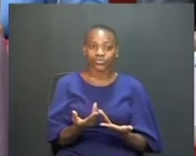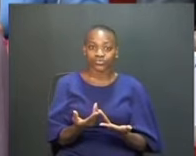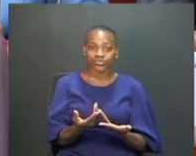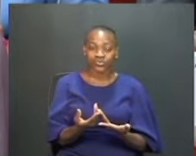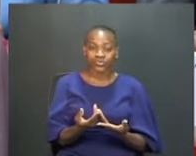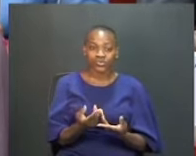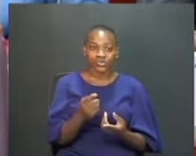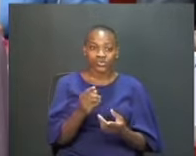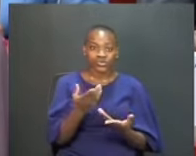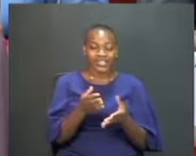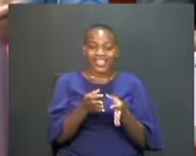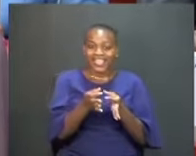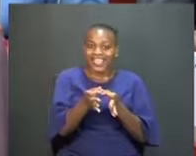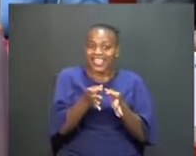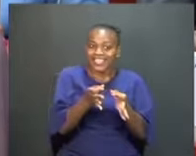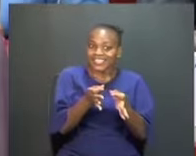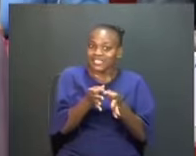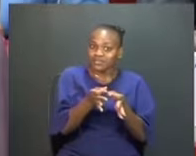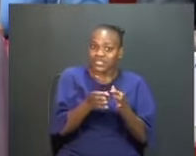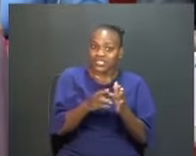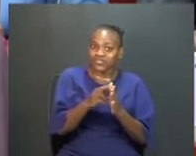jurisprudence of interpreting the rules to the speaker,